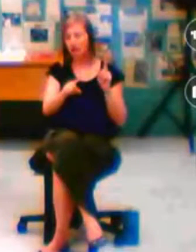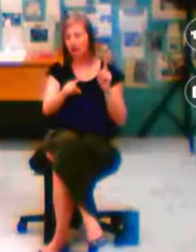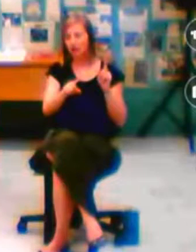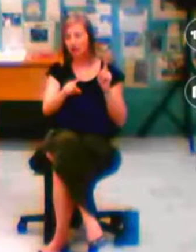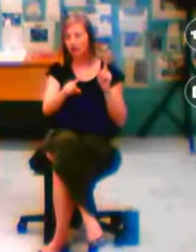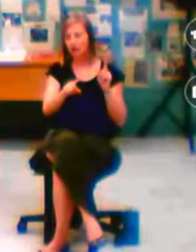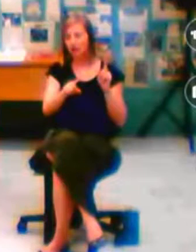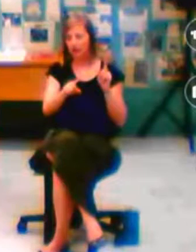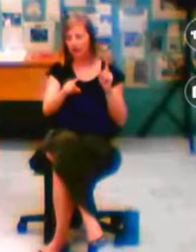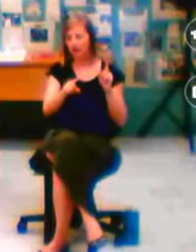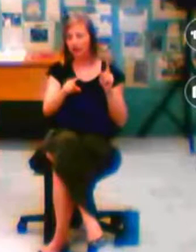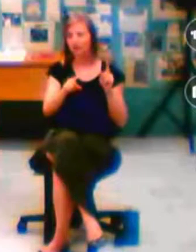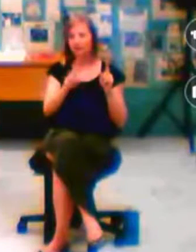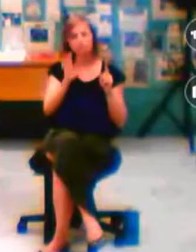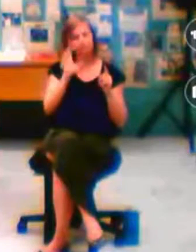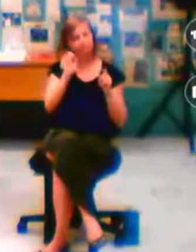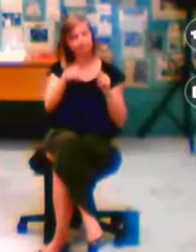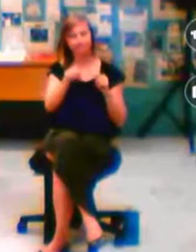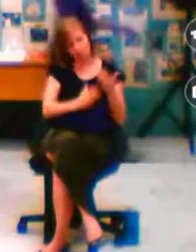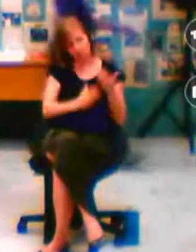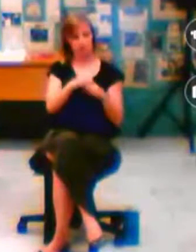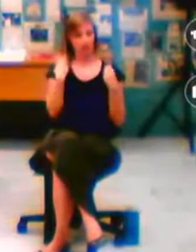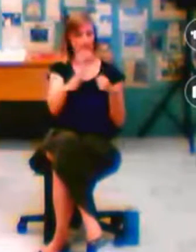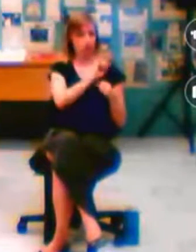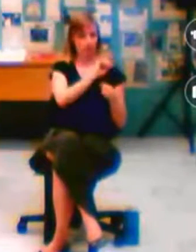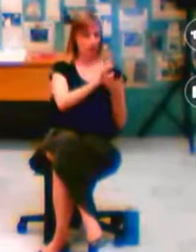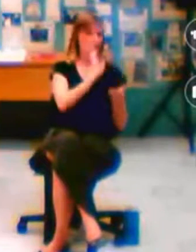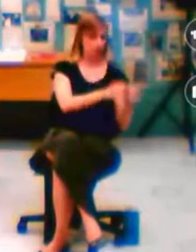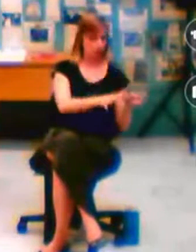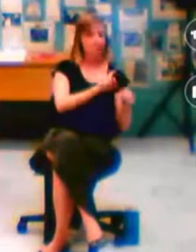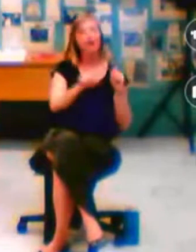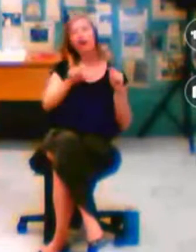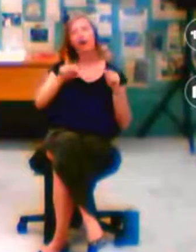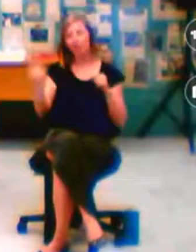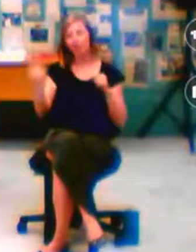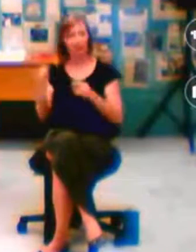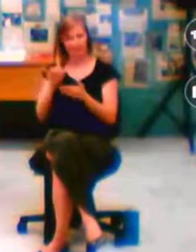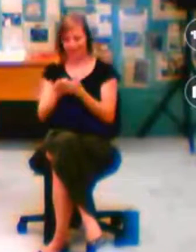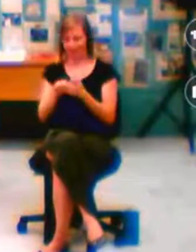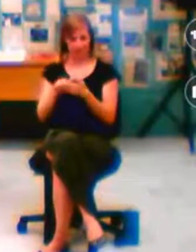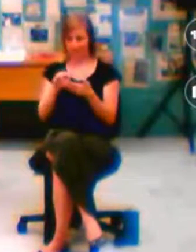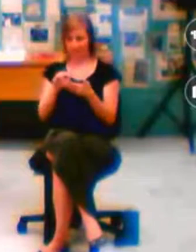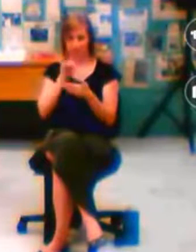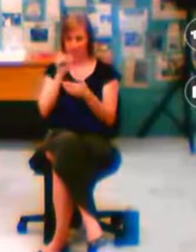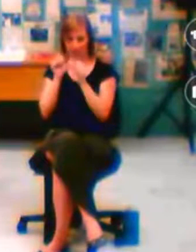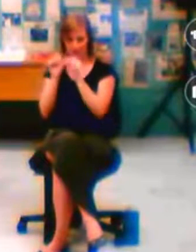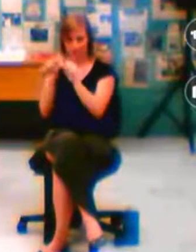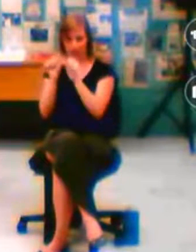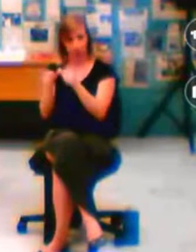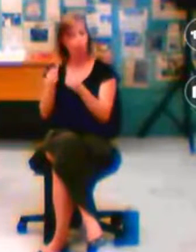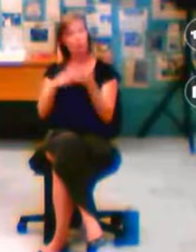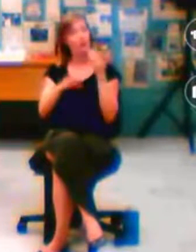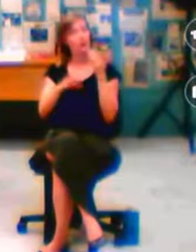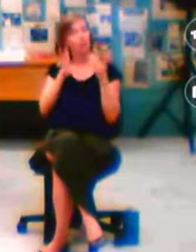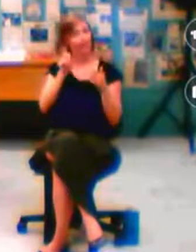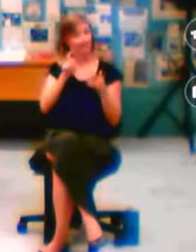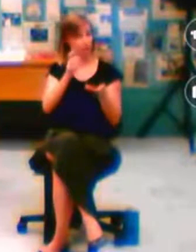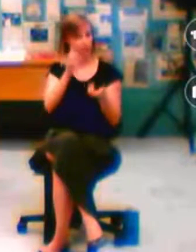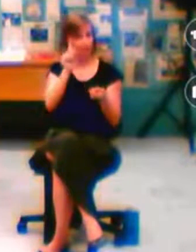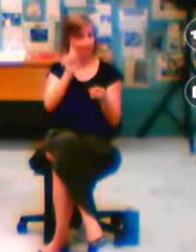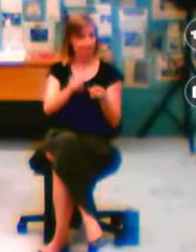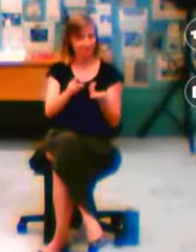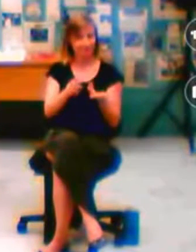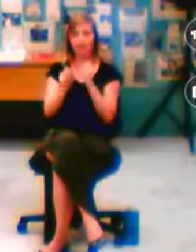would be the total amount in the state. Who knows if that's anywhere near accurate. But there will be a certain number of